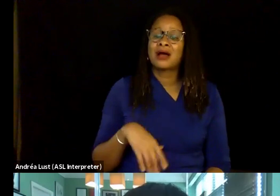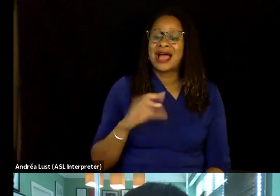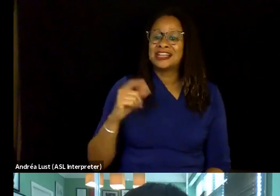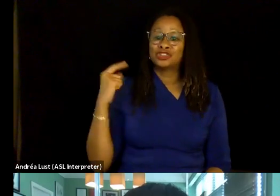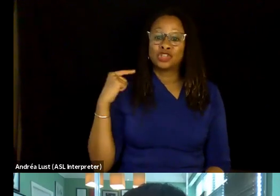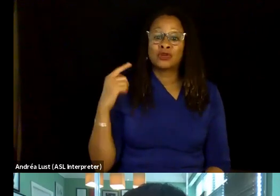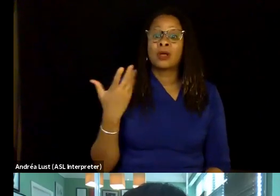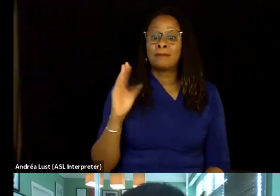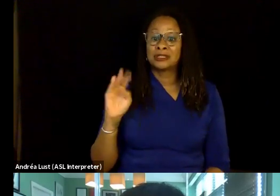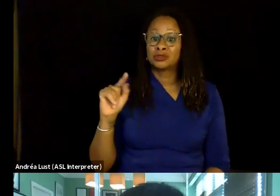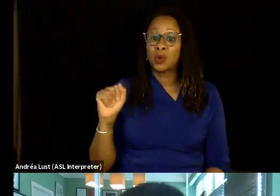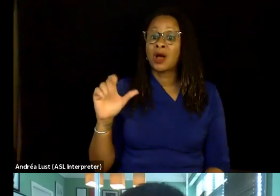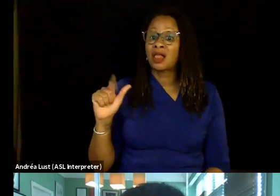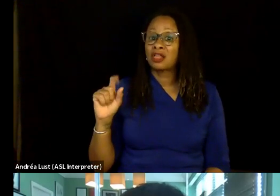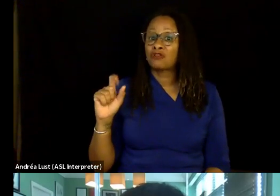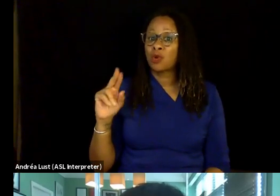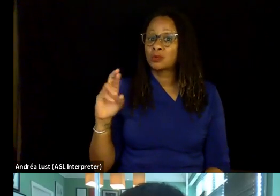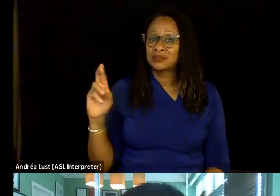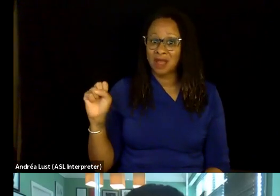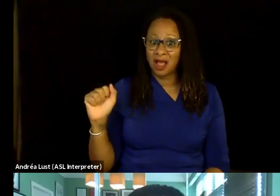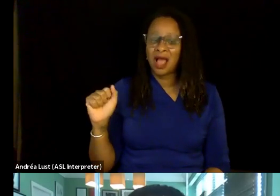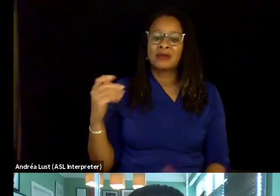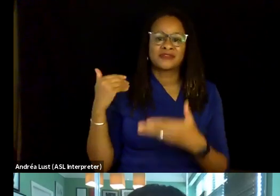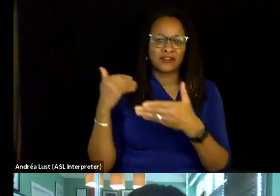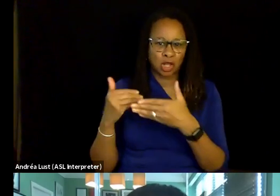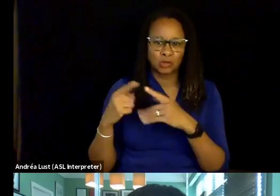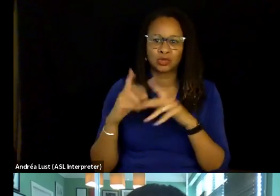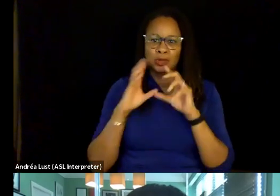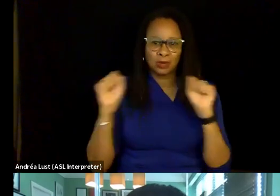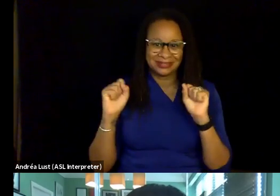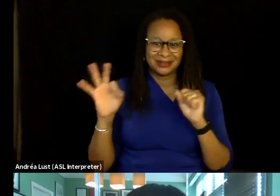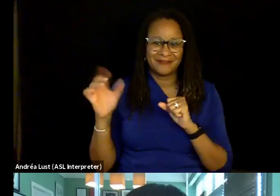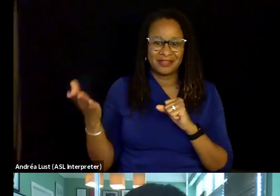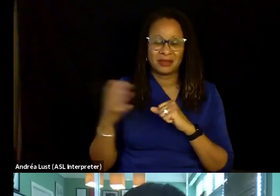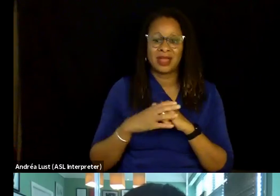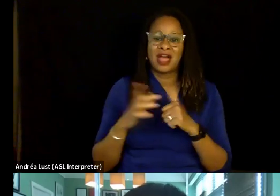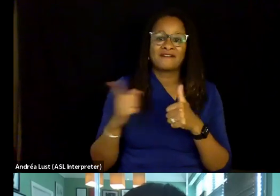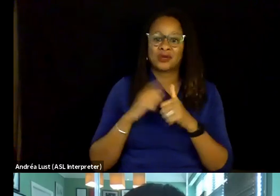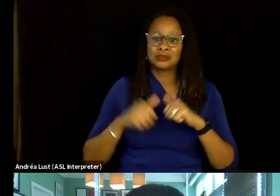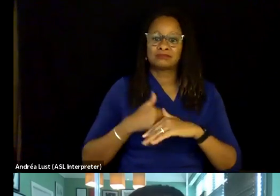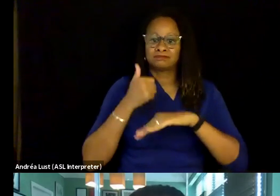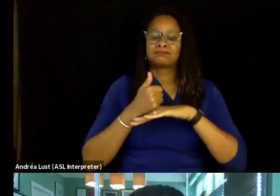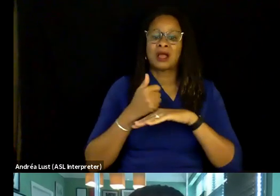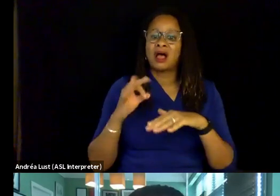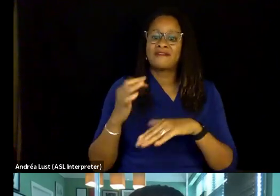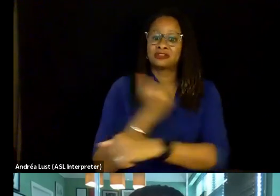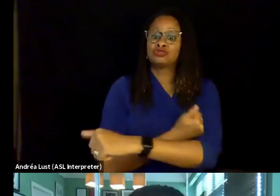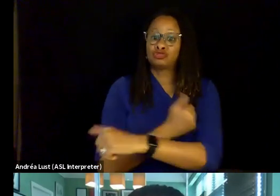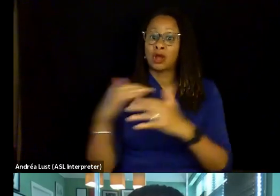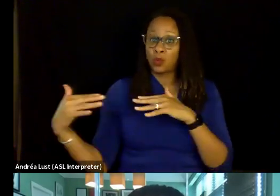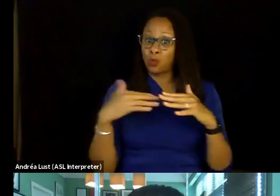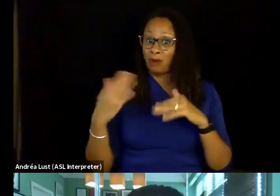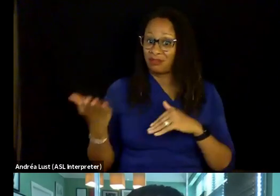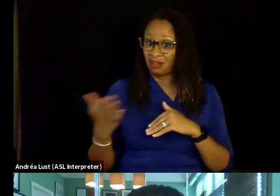very close ally of President Duterte. He's actually the first implementer of the drug war. And I think, to